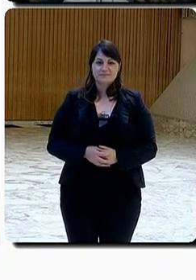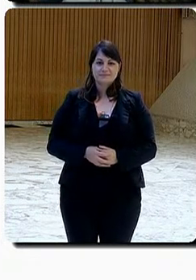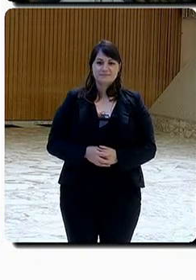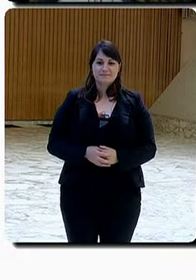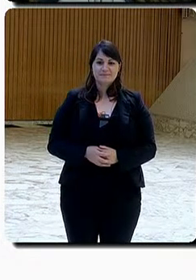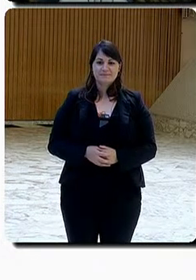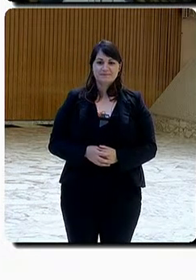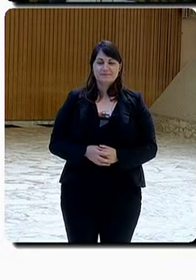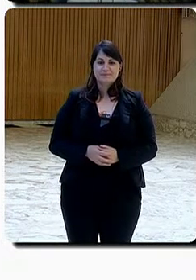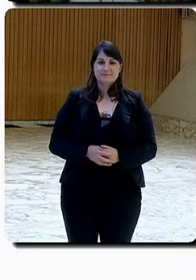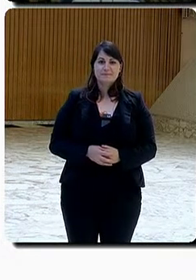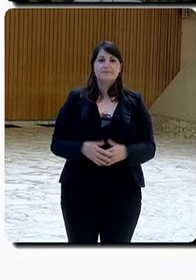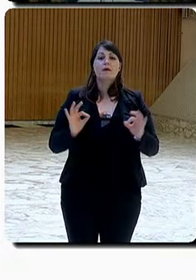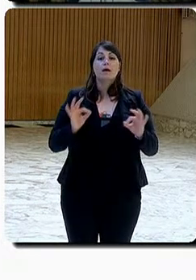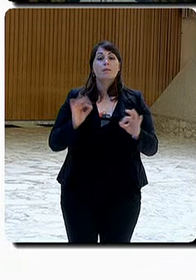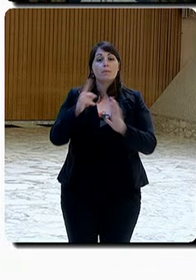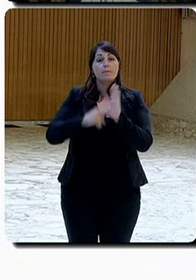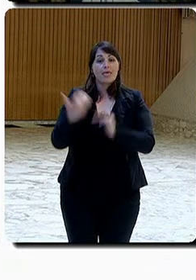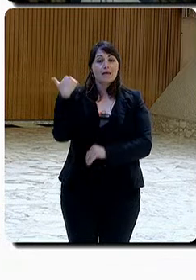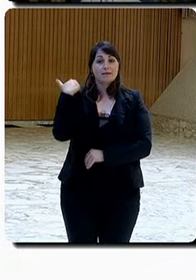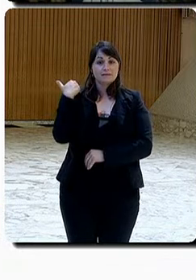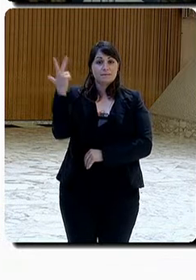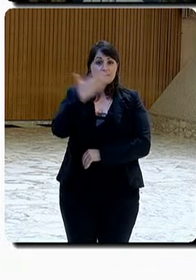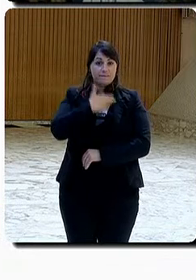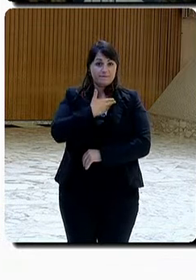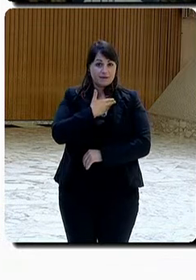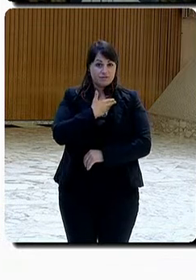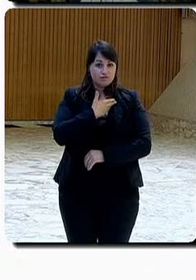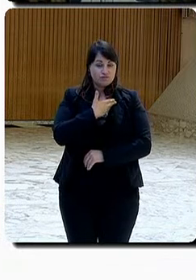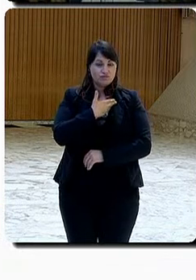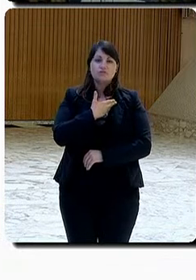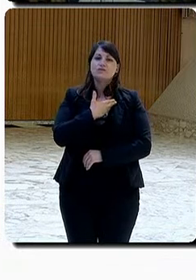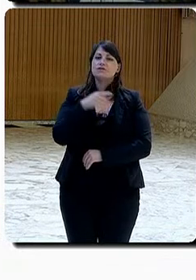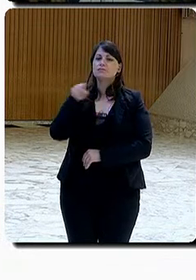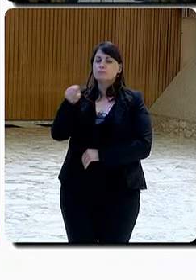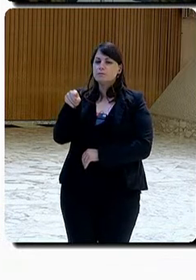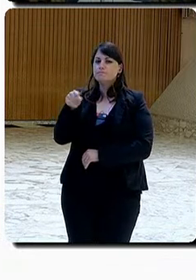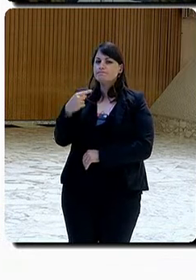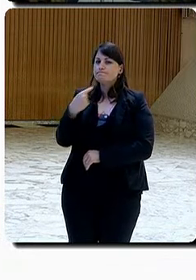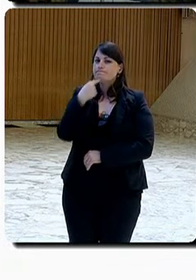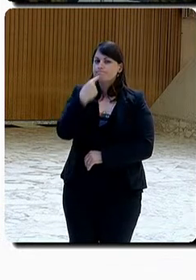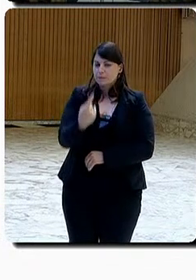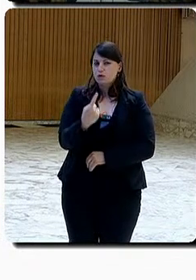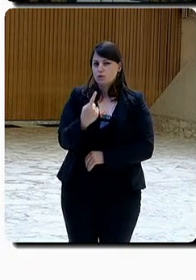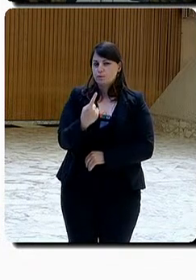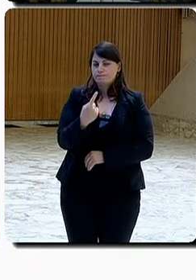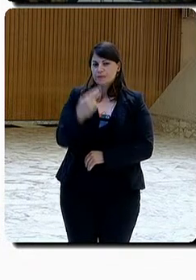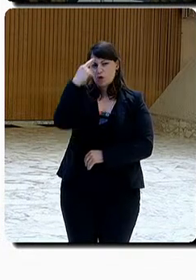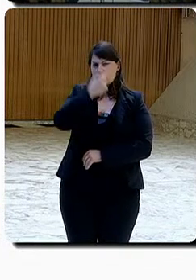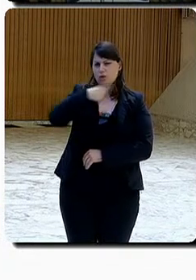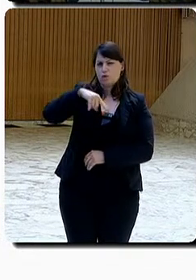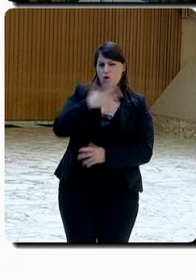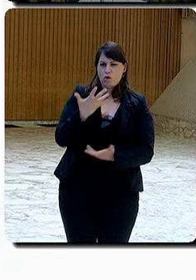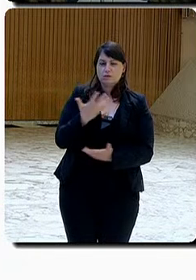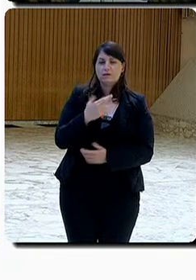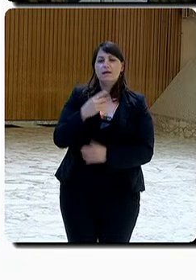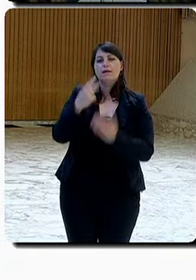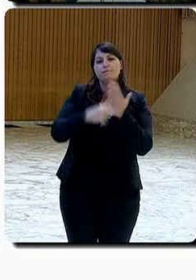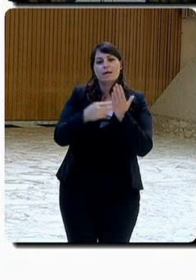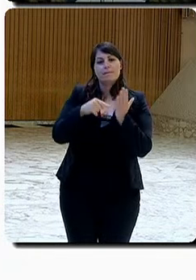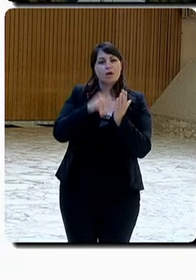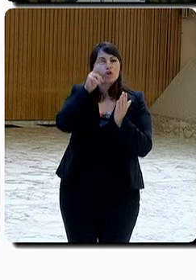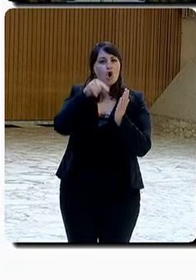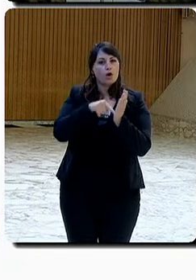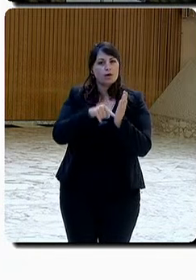Just last month, Pope Francis directed our attention to the biblical figure of Judith, who lived to